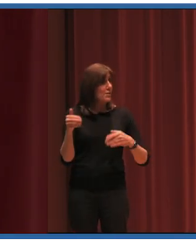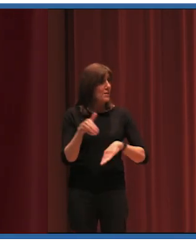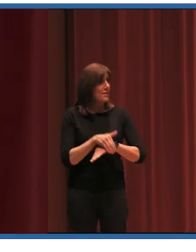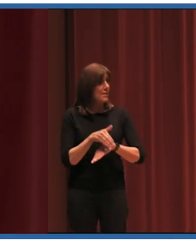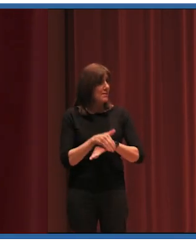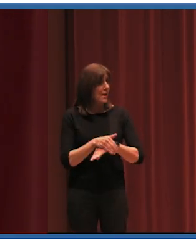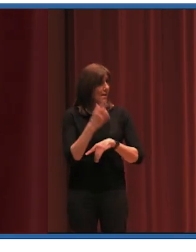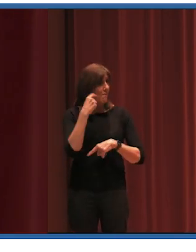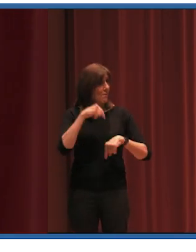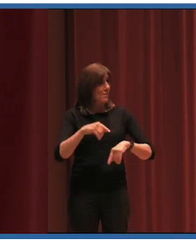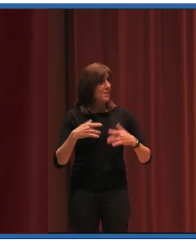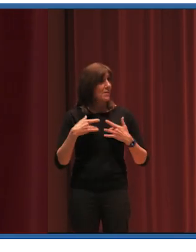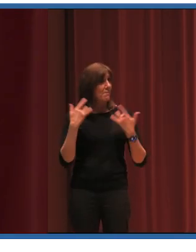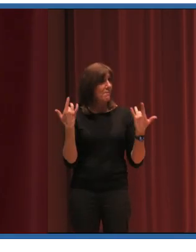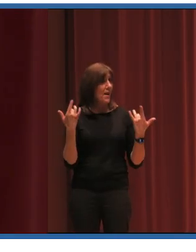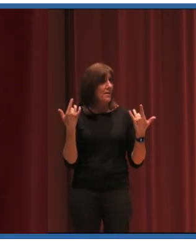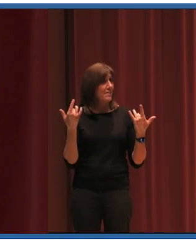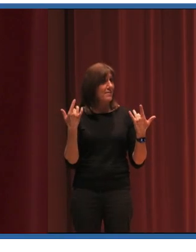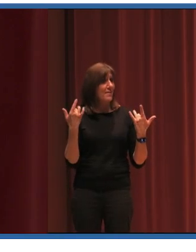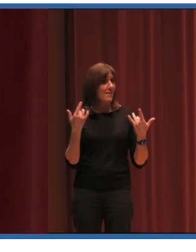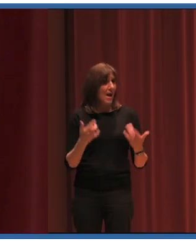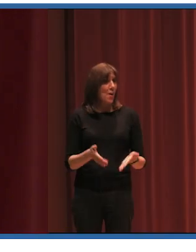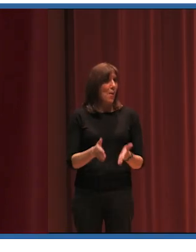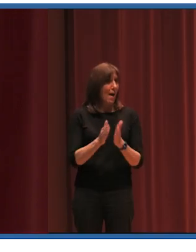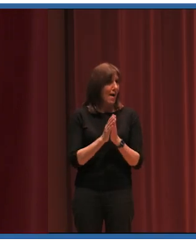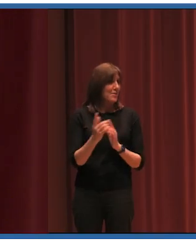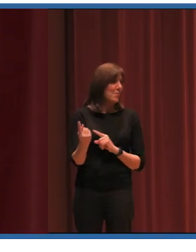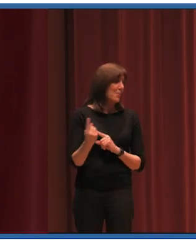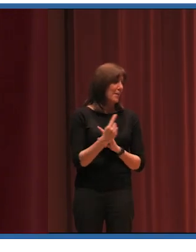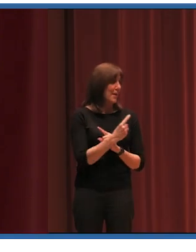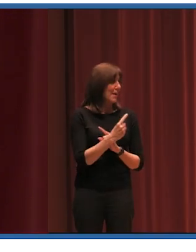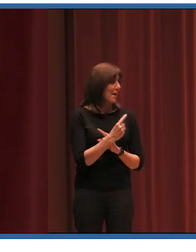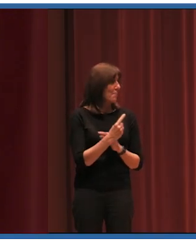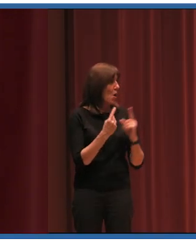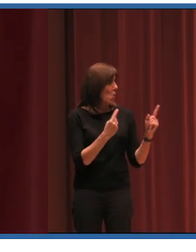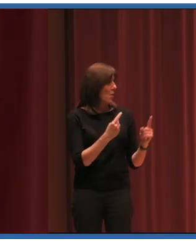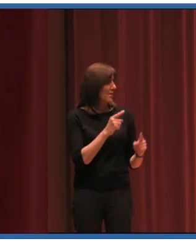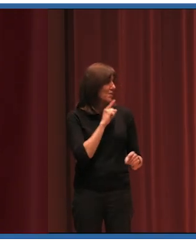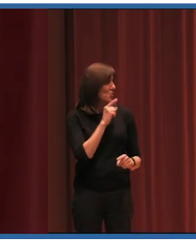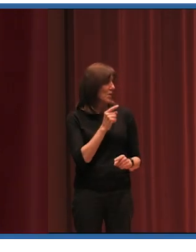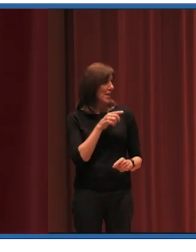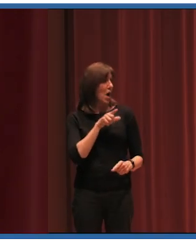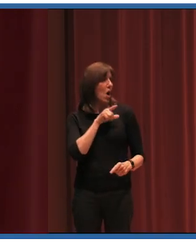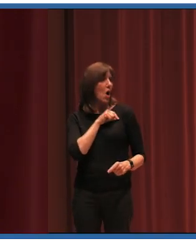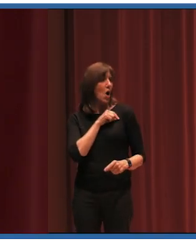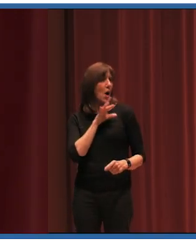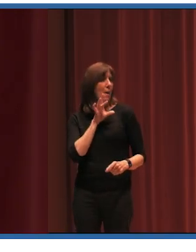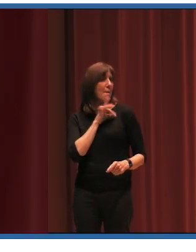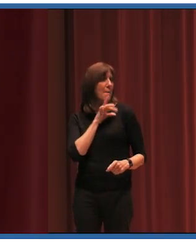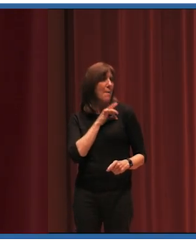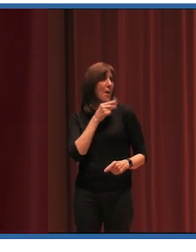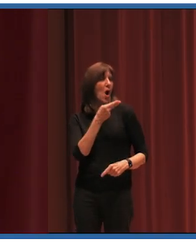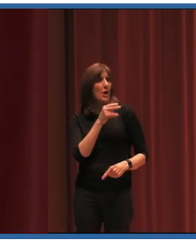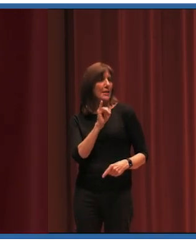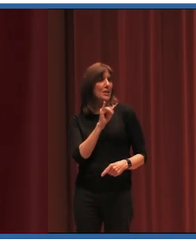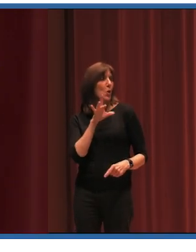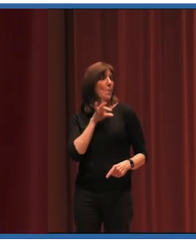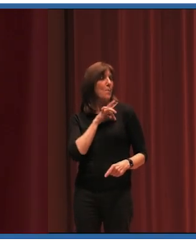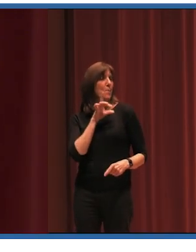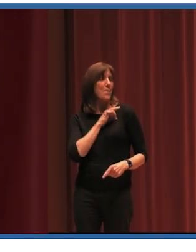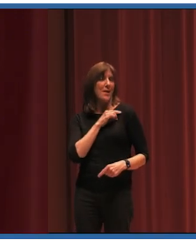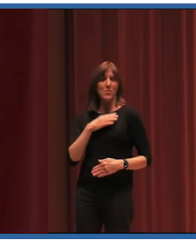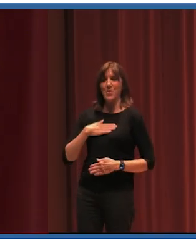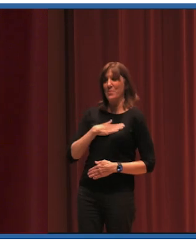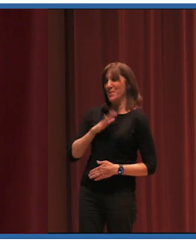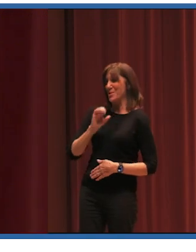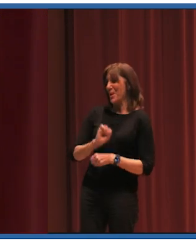this event, I'm going to confer upon them when they come to the stage one of these snazzy Harkin Institute lapel pins as a token of our